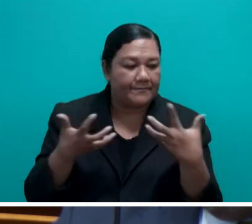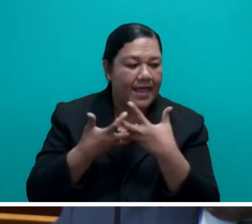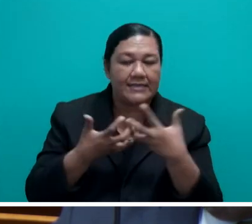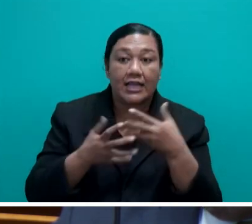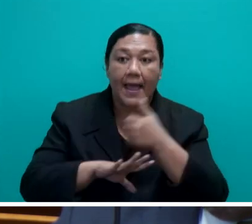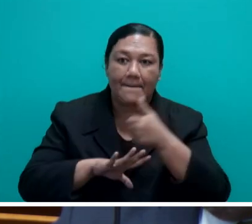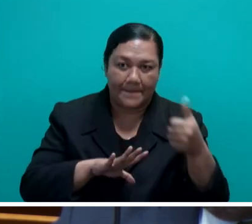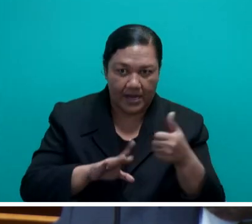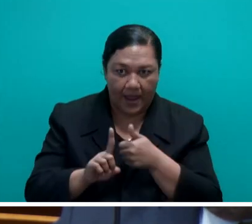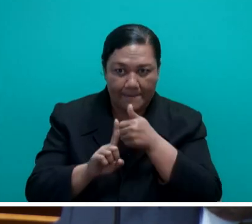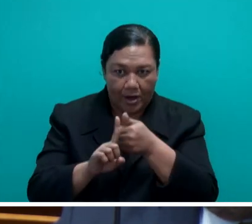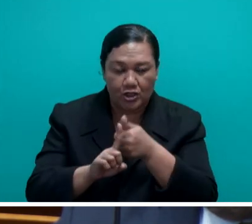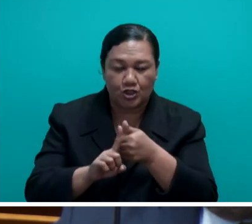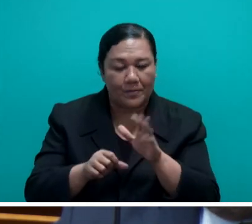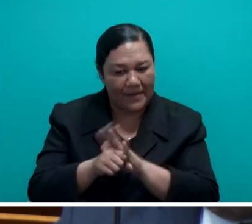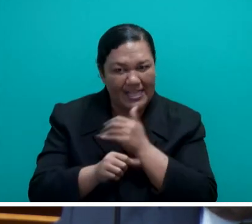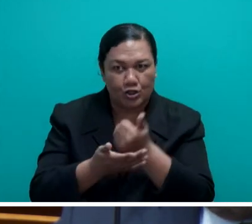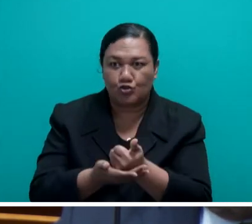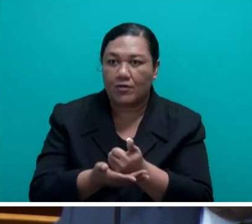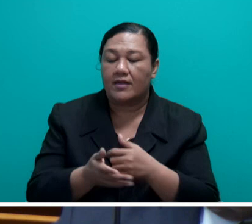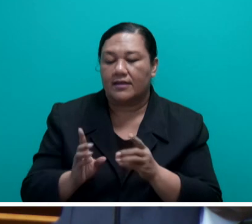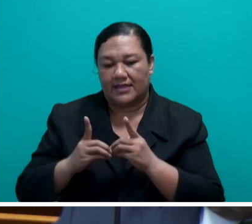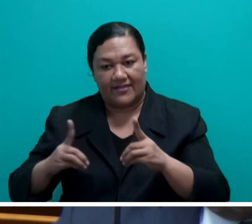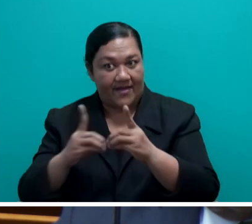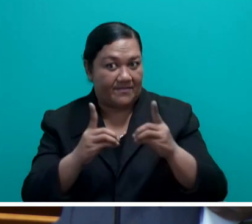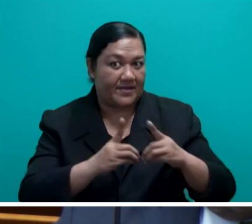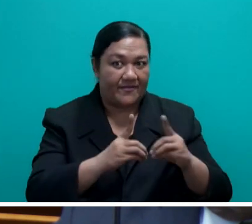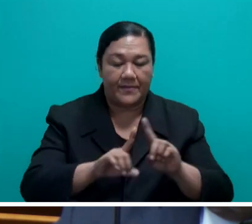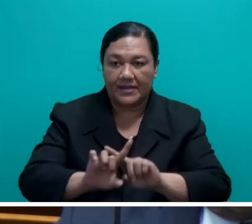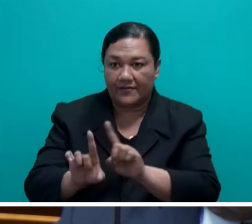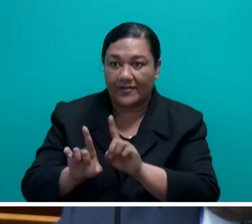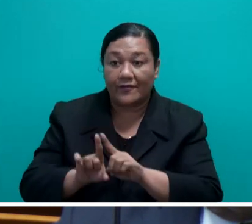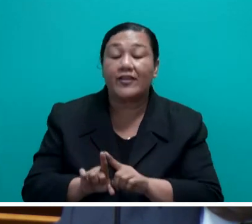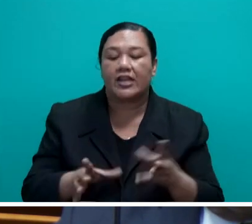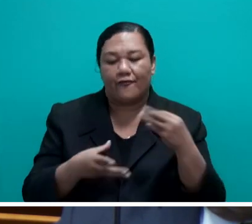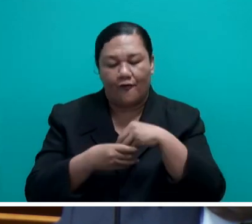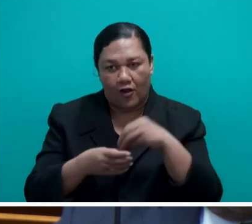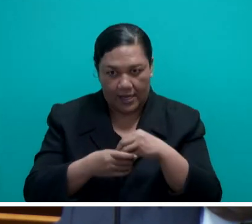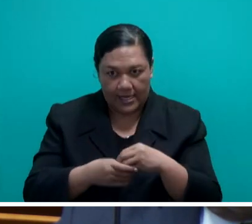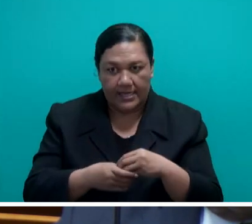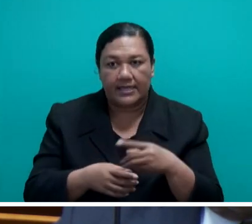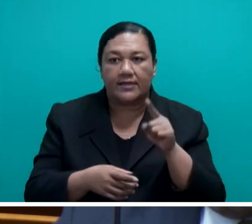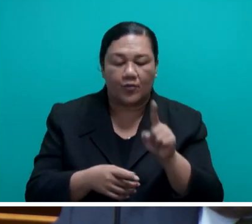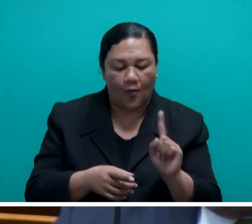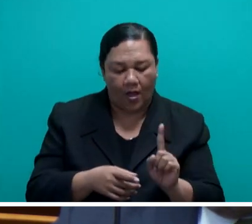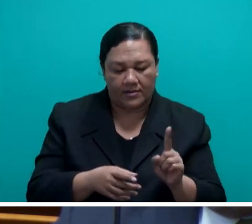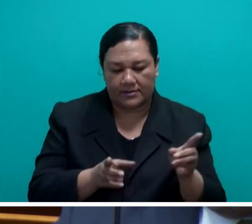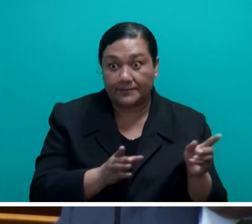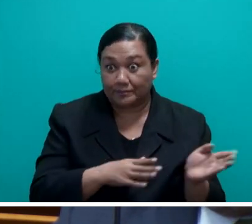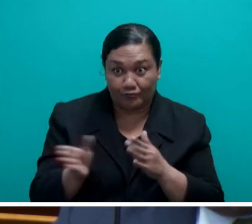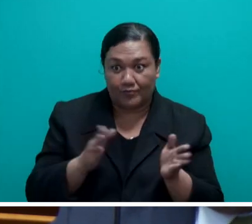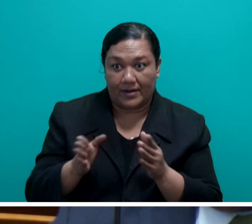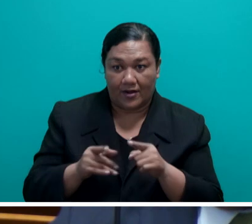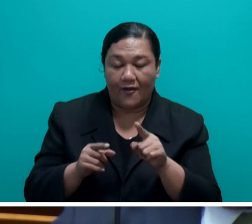strengthened coordination of departments involved in the various stages of the relocation process. The SOP also outlines processes